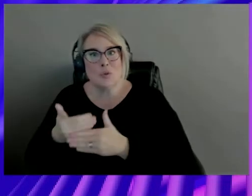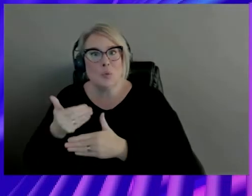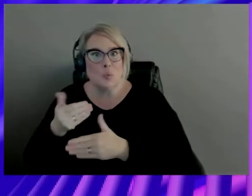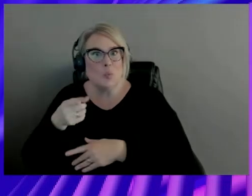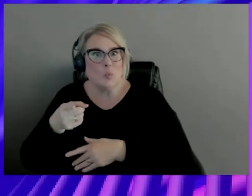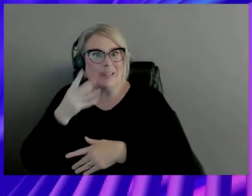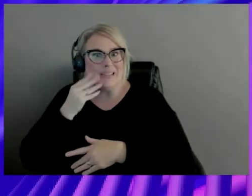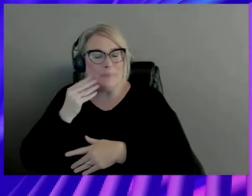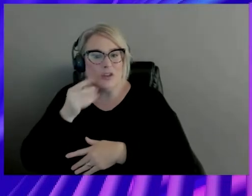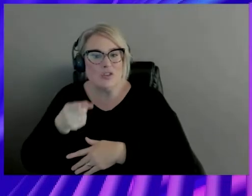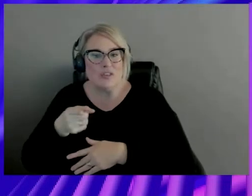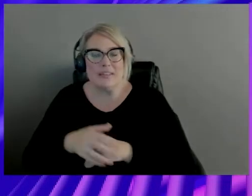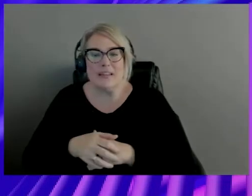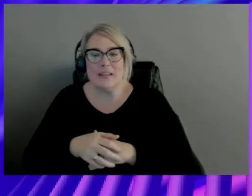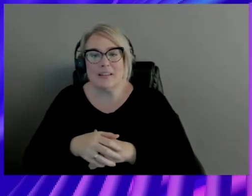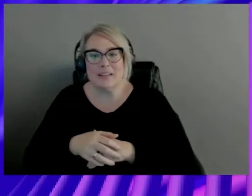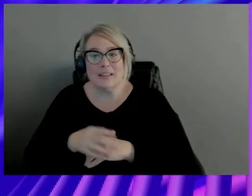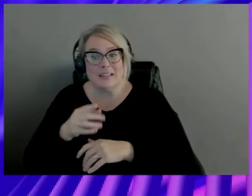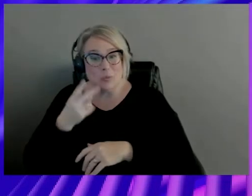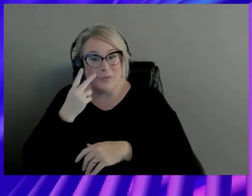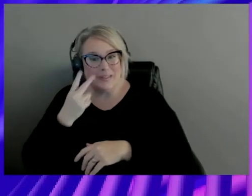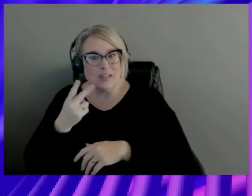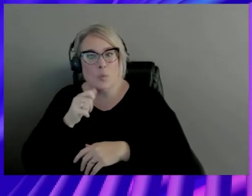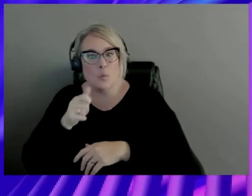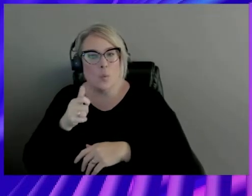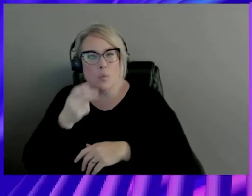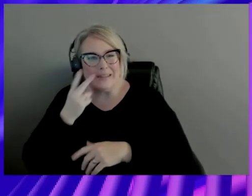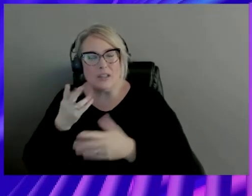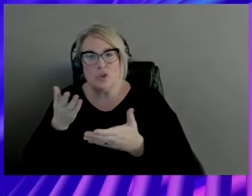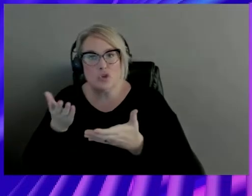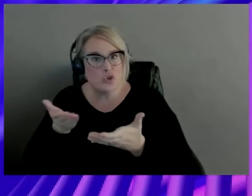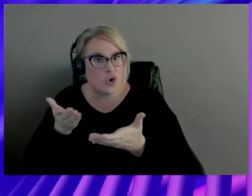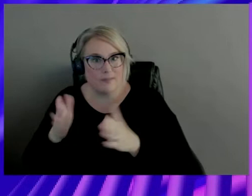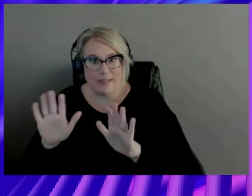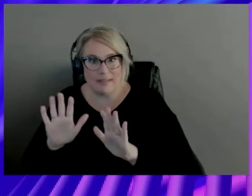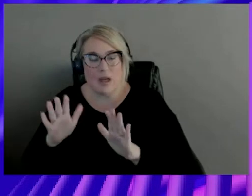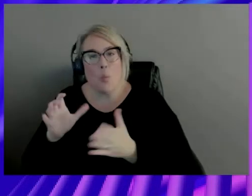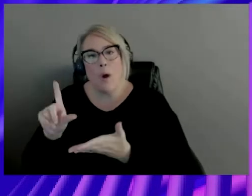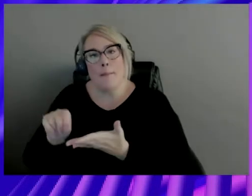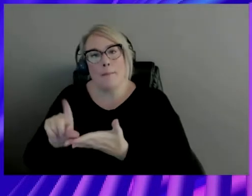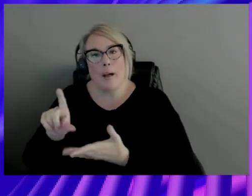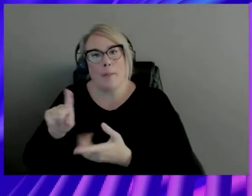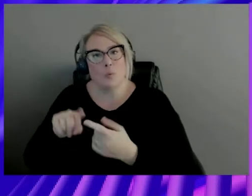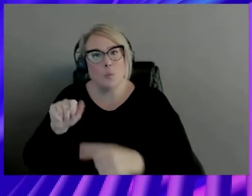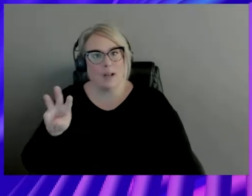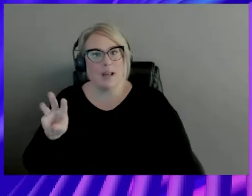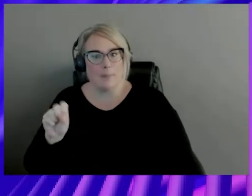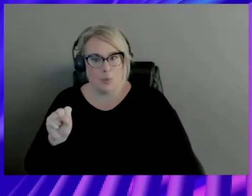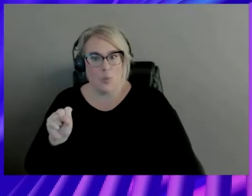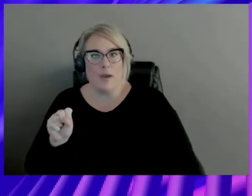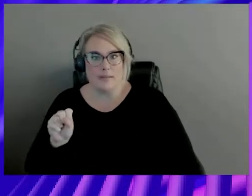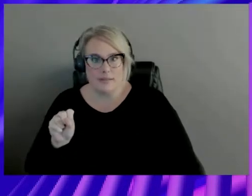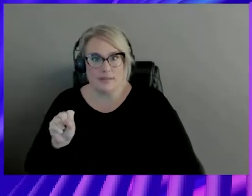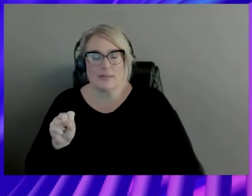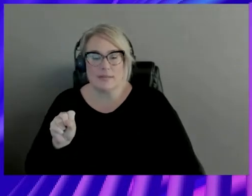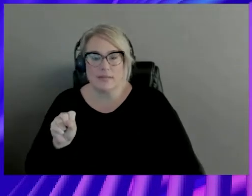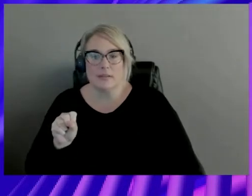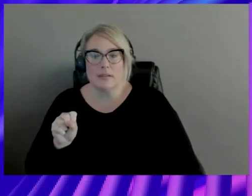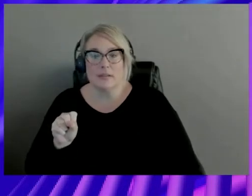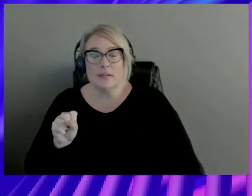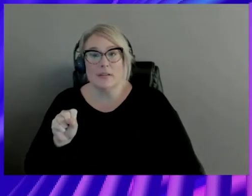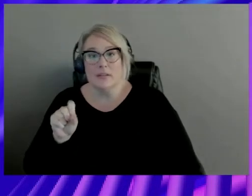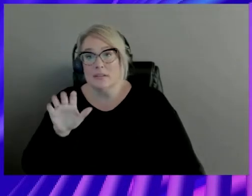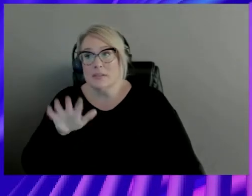AWS. Notice we're not saying a service; we're just saying I want to publish to AWS. Now, for anyone that is not